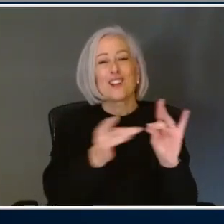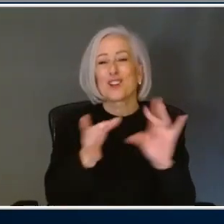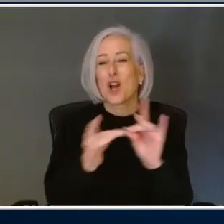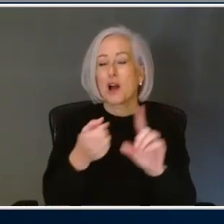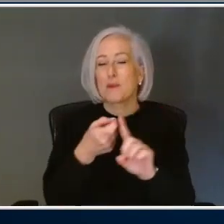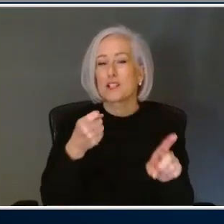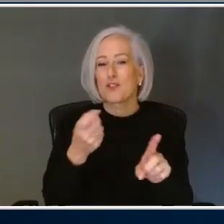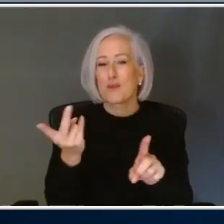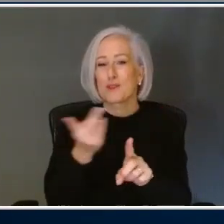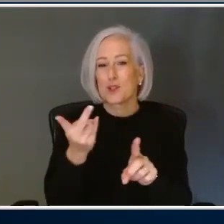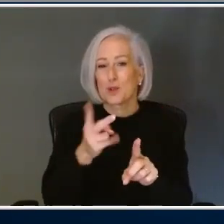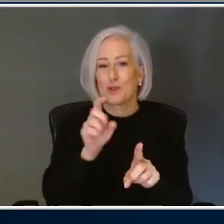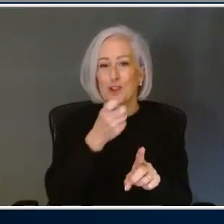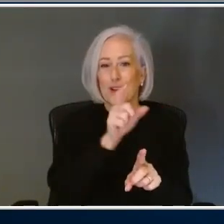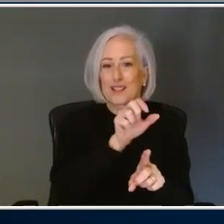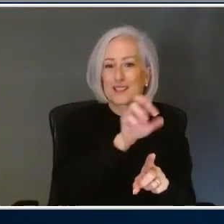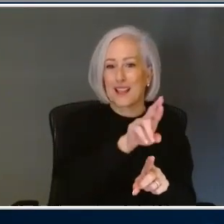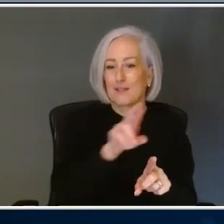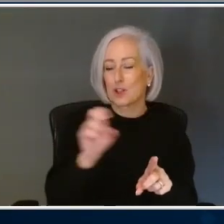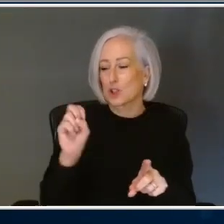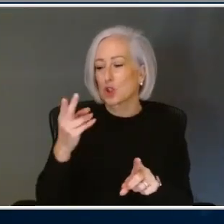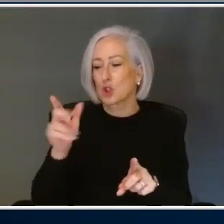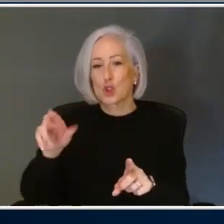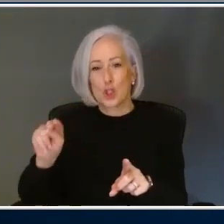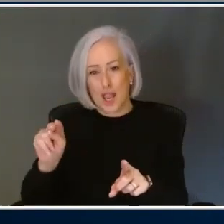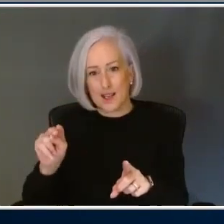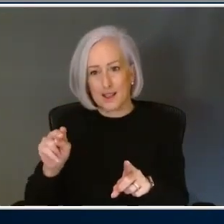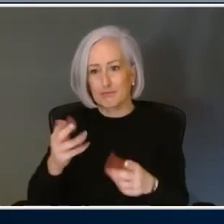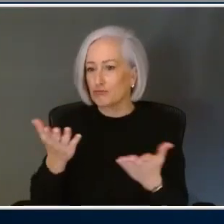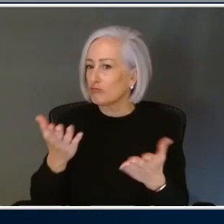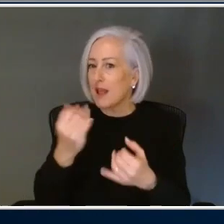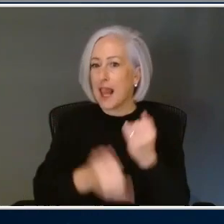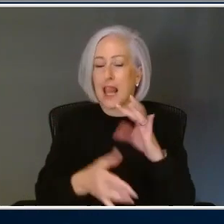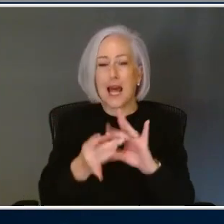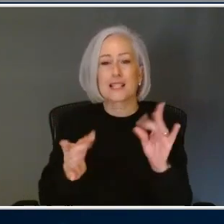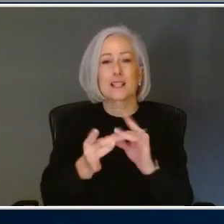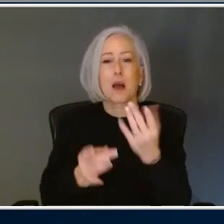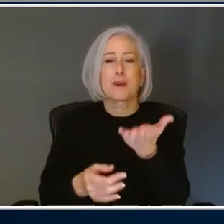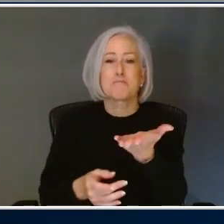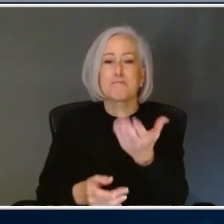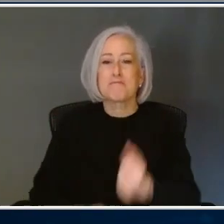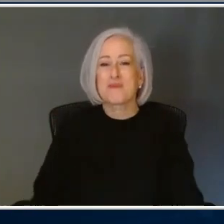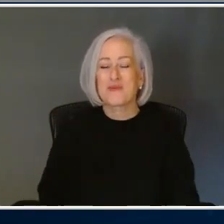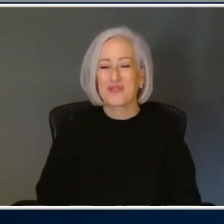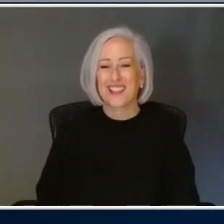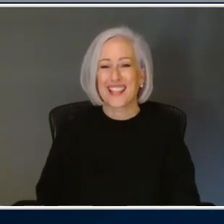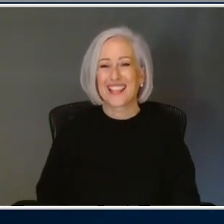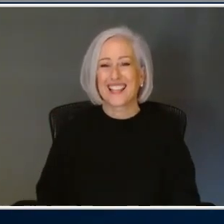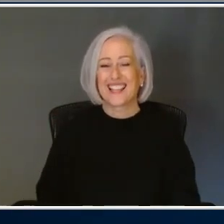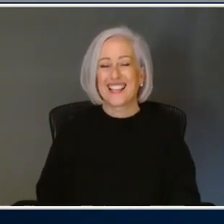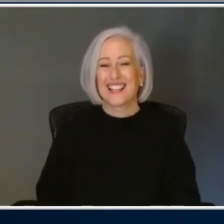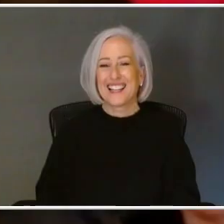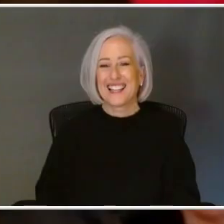I'm going to start with you. Just kick us off, Xavier. Final thoughts?